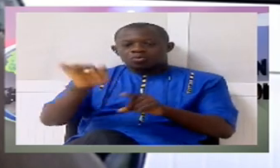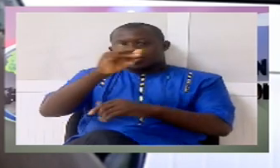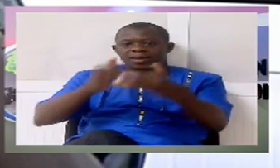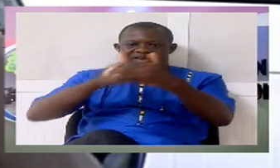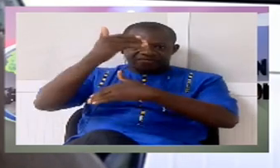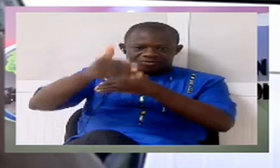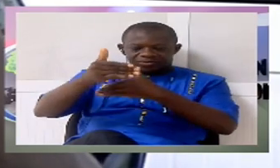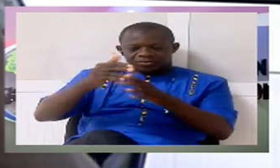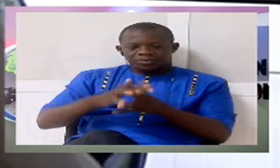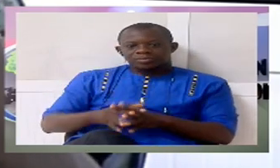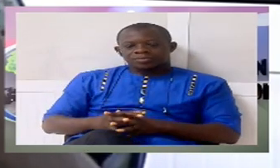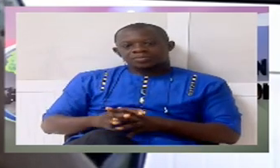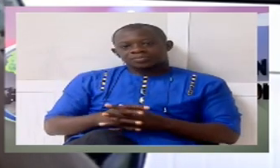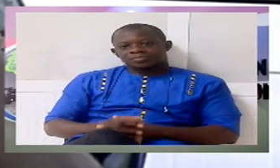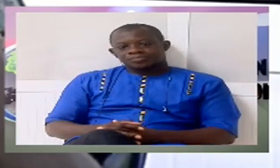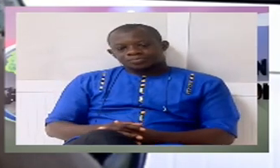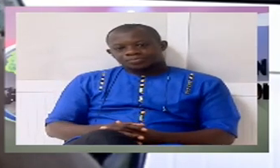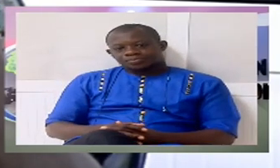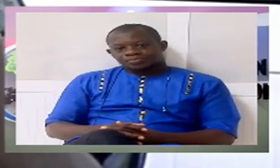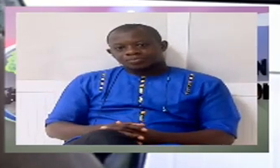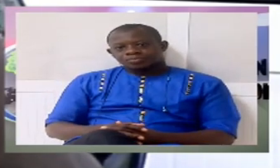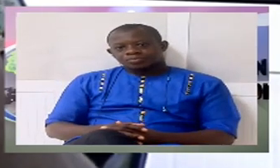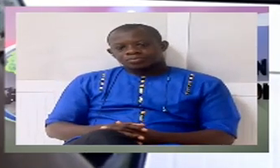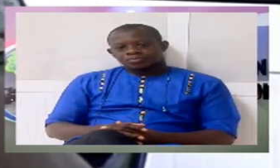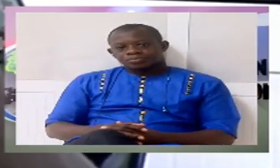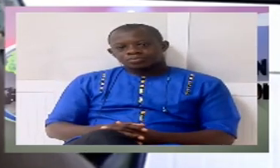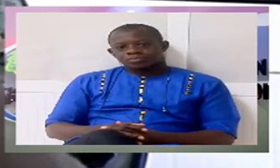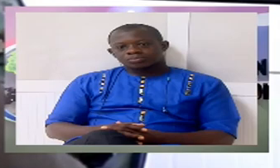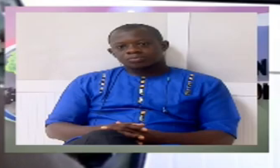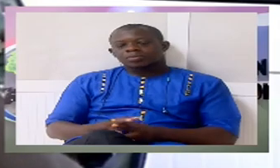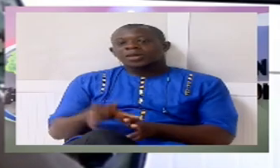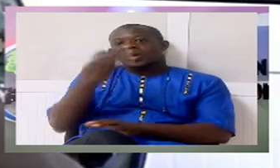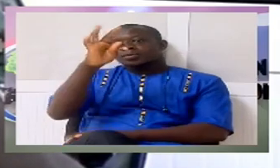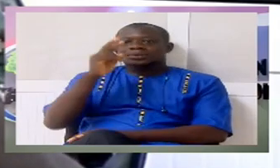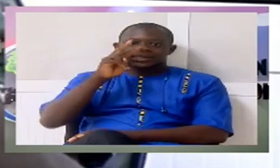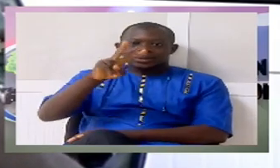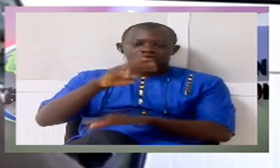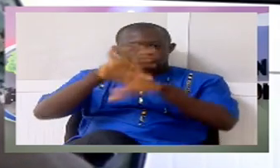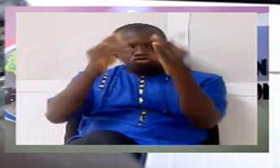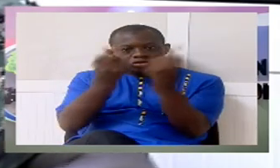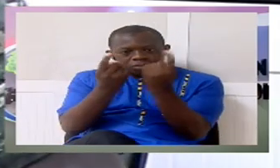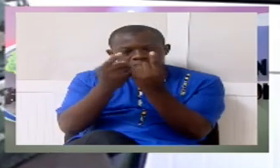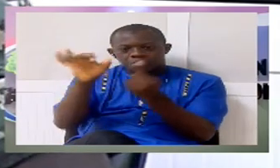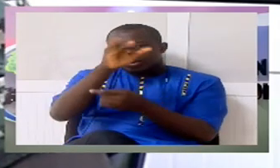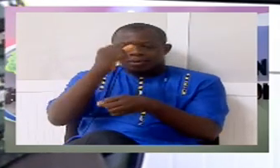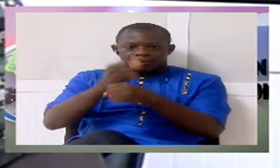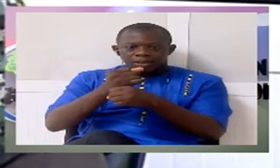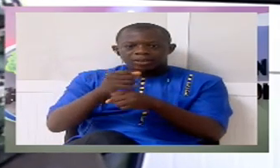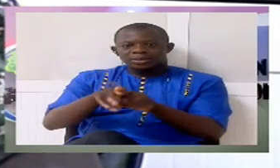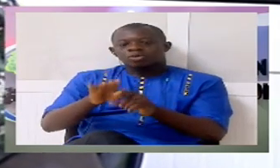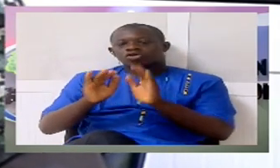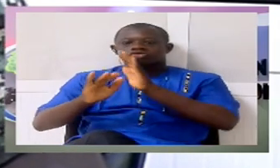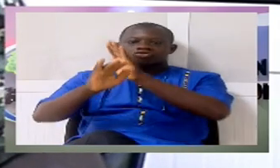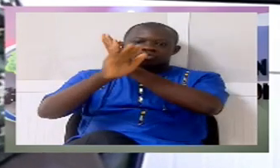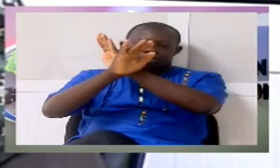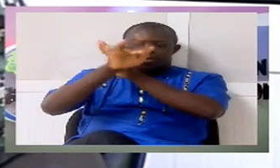in front, su gisé la xamné comme threat la, nga comme threat. If it sees as threats as you are saying,